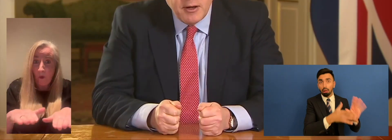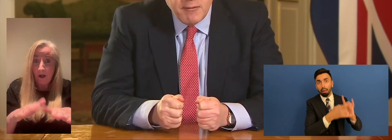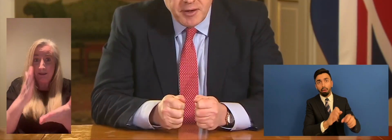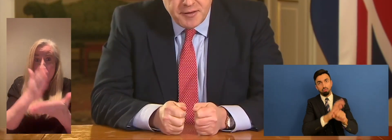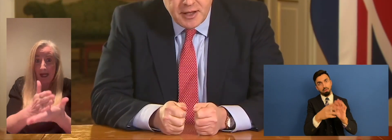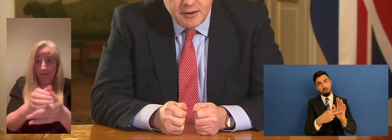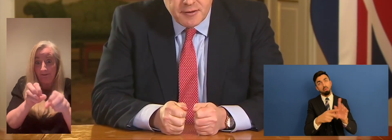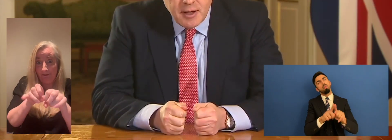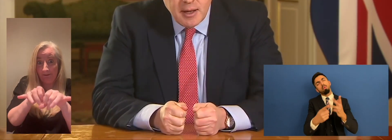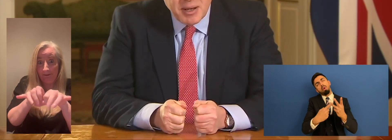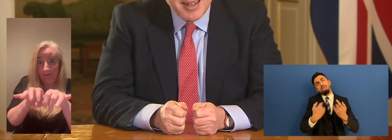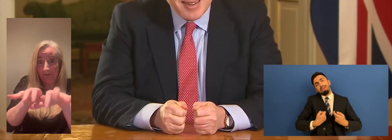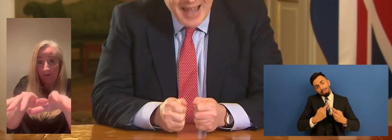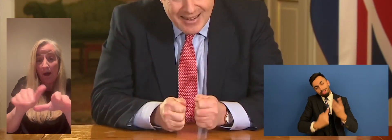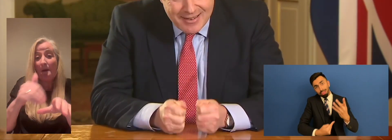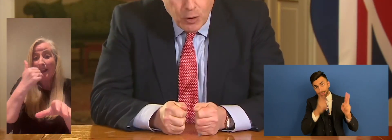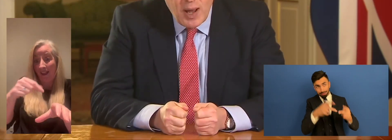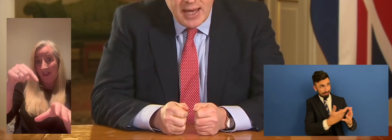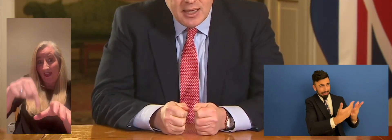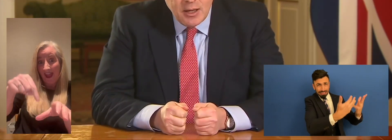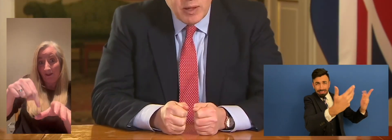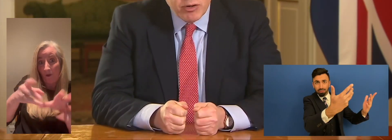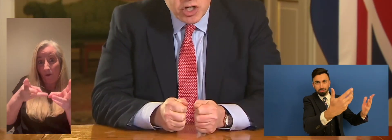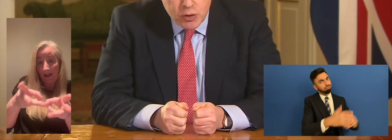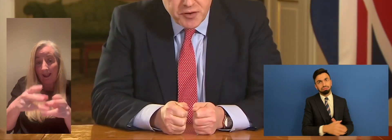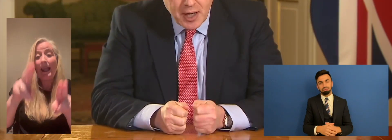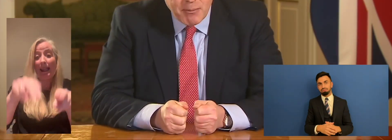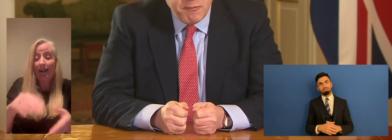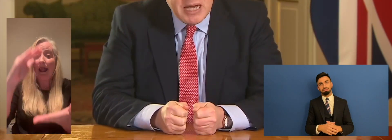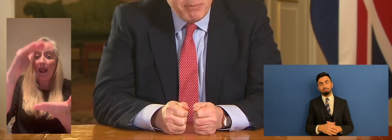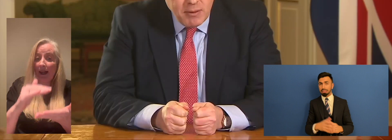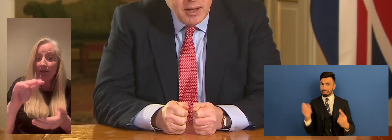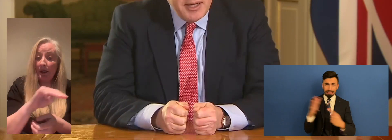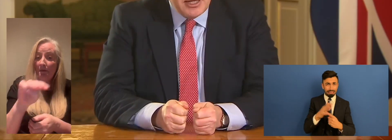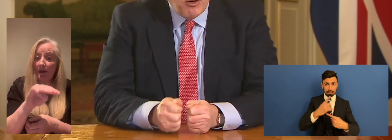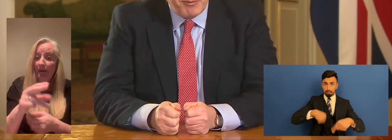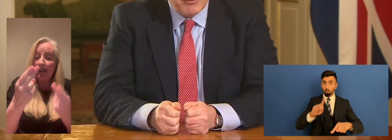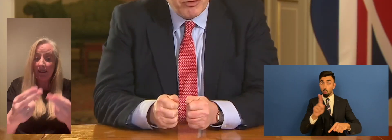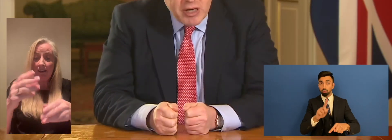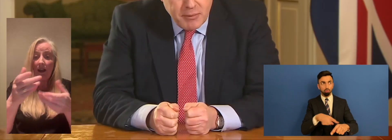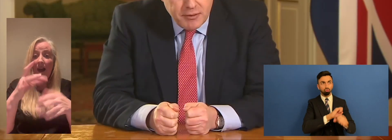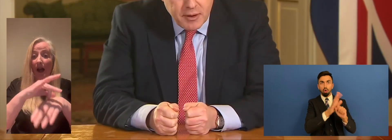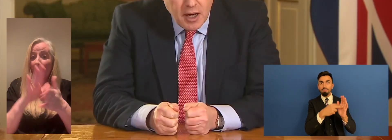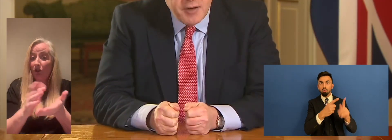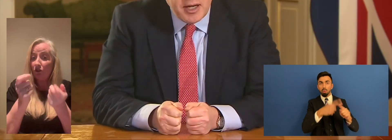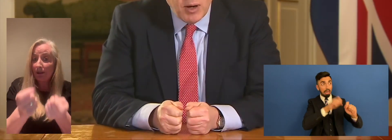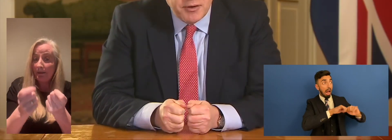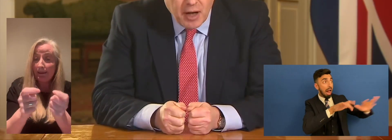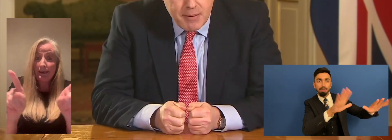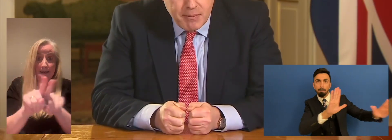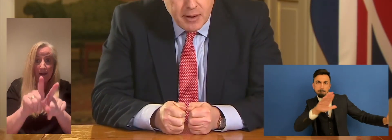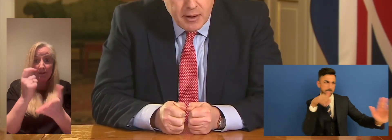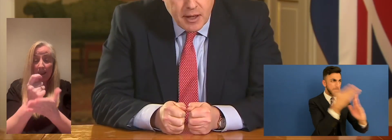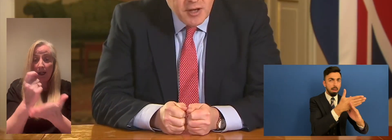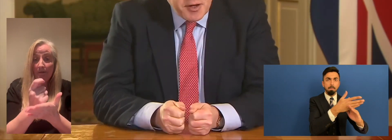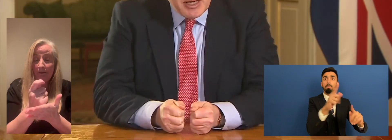spread of the disease, because that is the way we reduce the number of people needing hospital treatment at any one